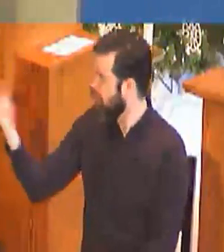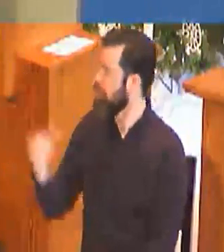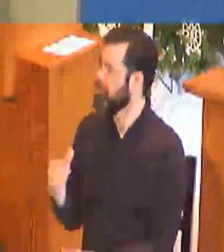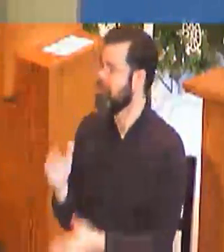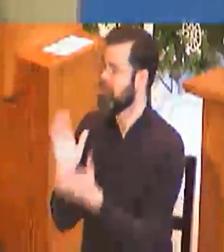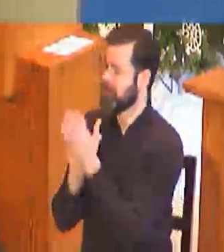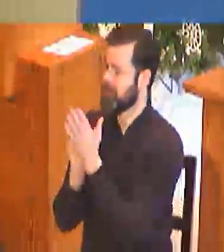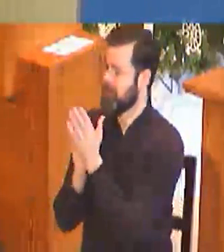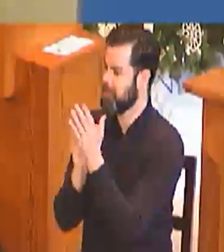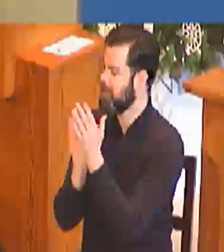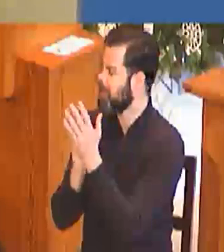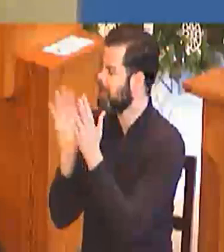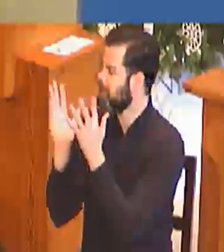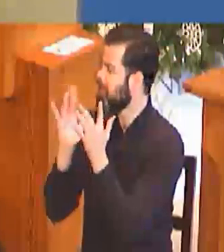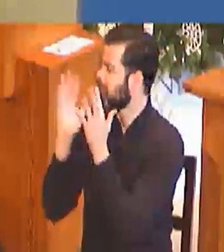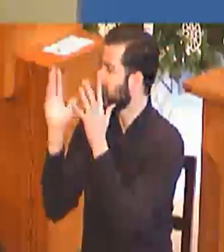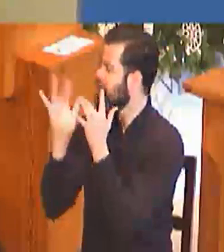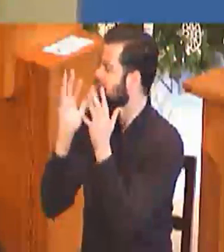Yay.